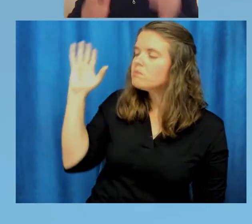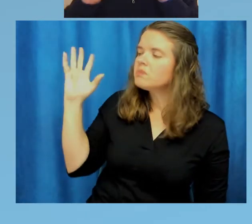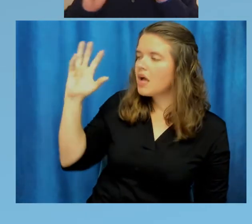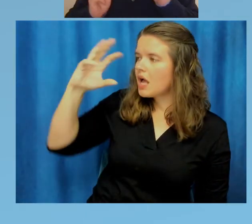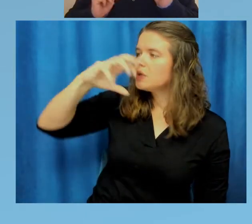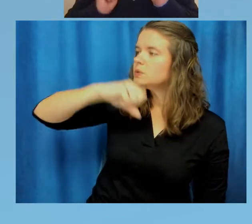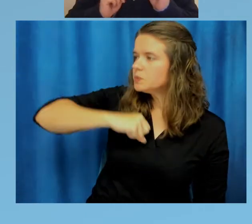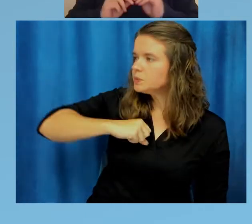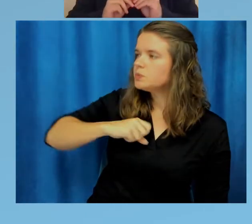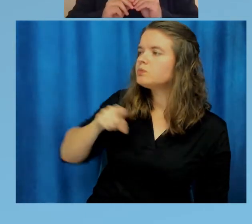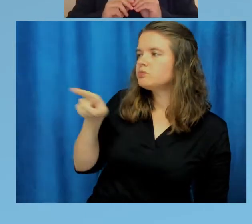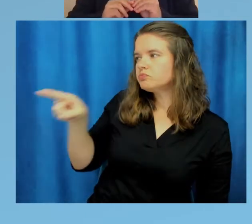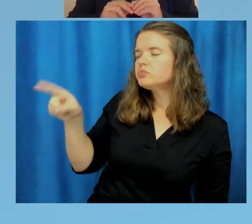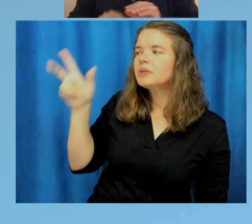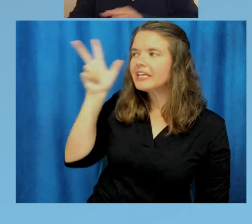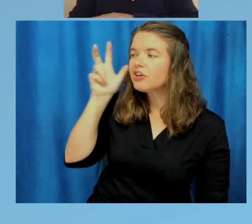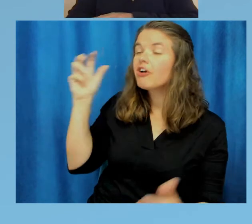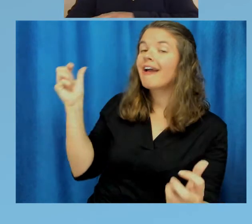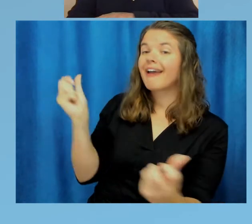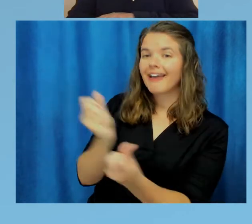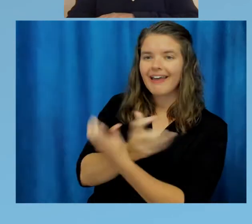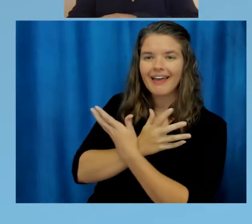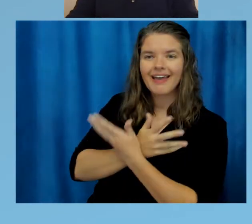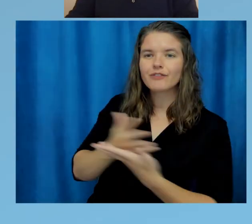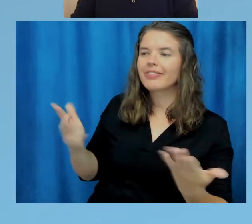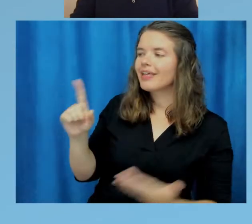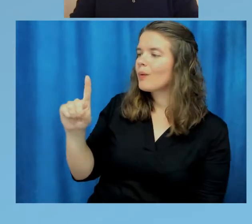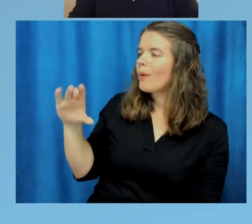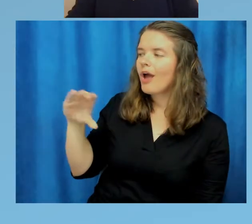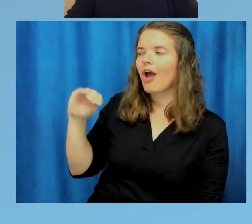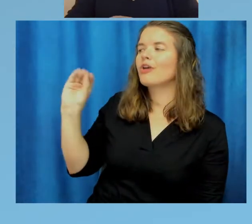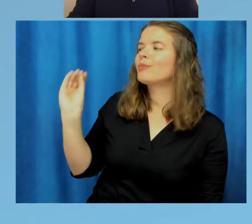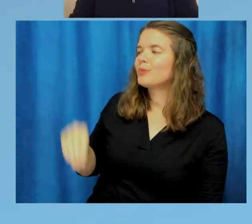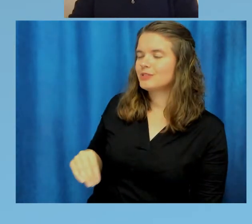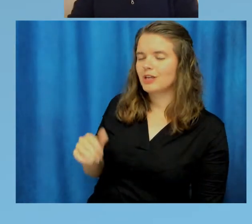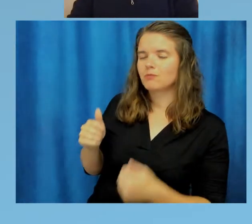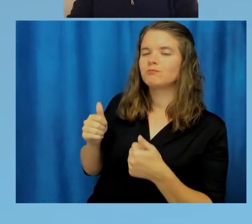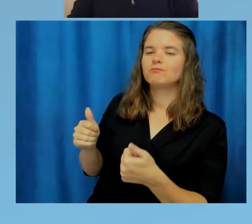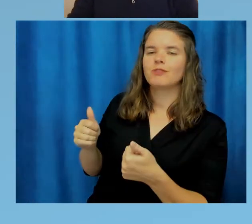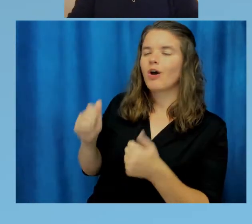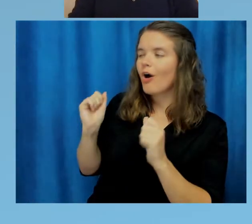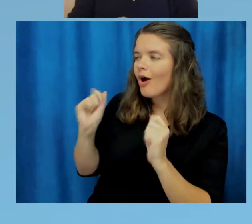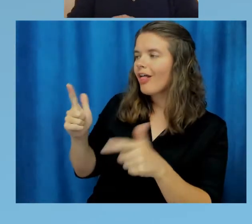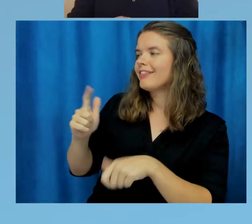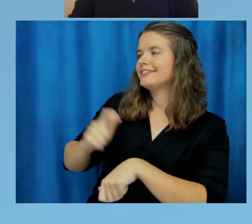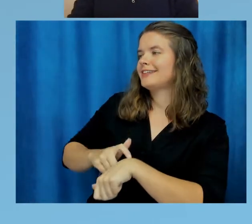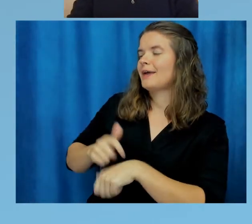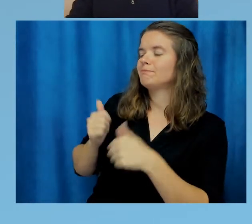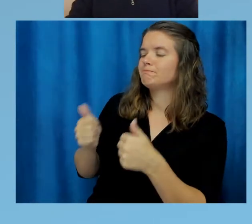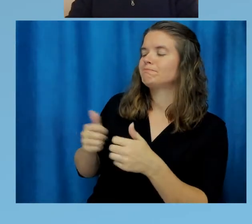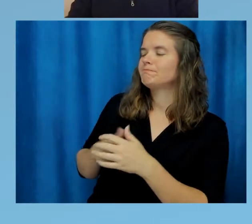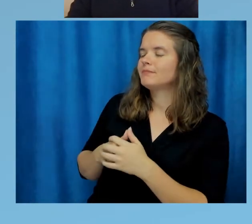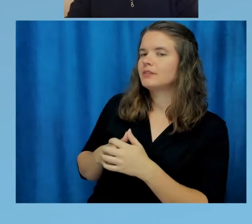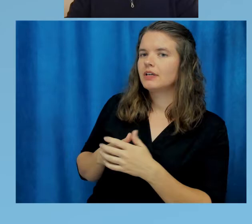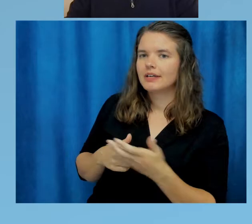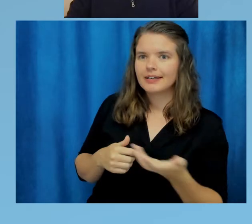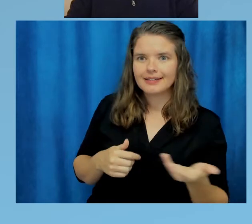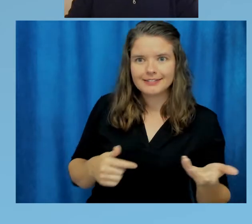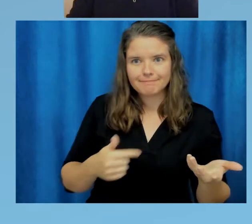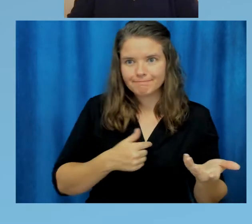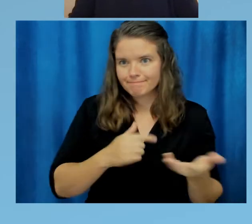that because I have a cochlear implant, I'm hearing everything 100%, 100% of the